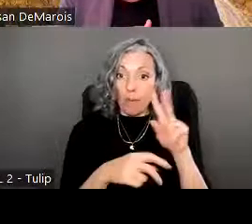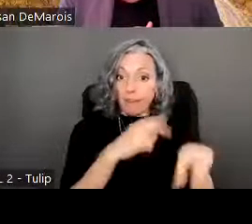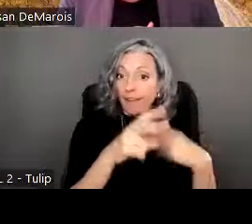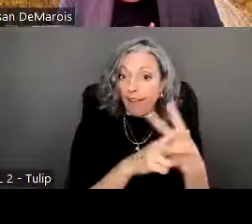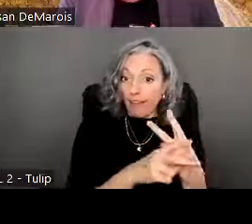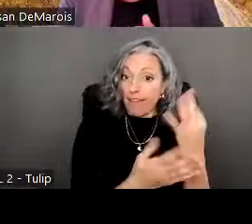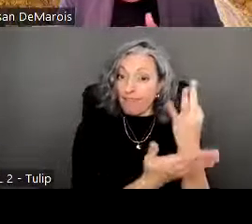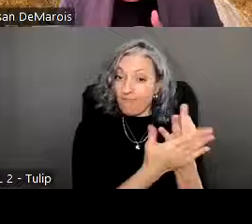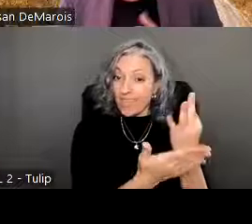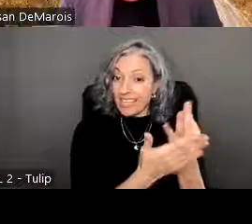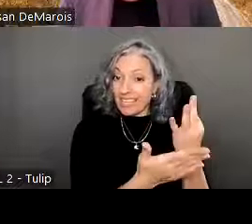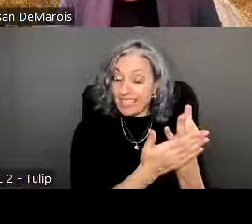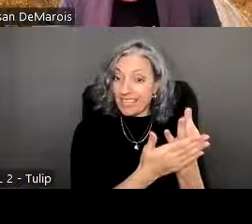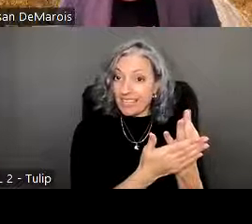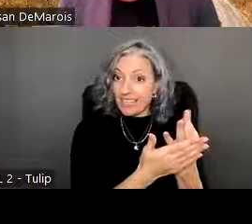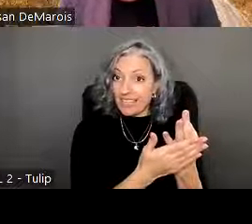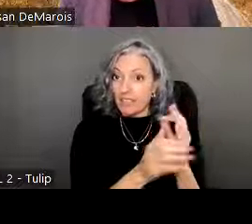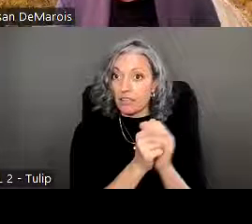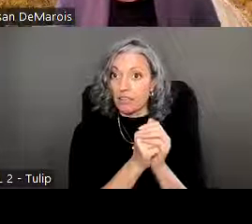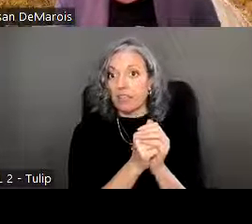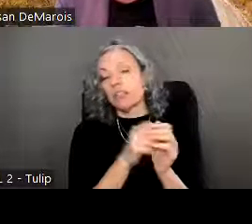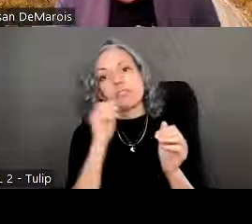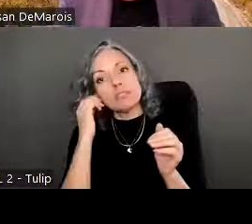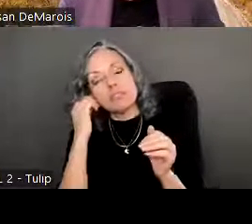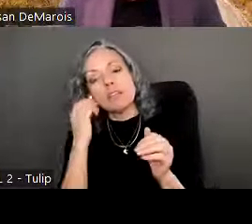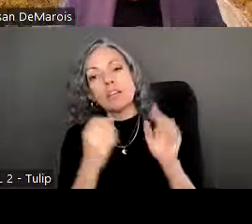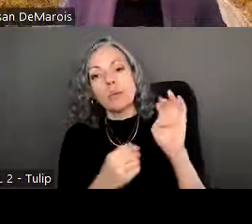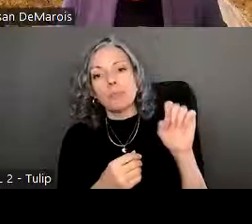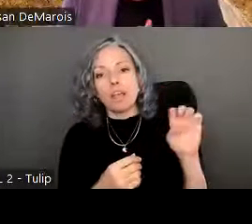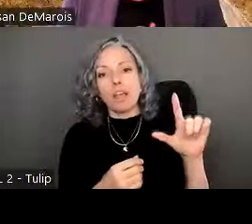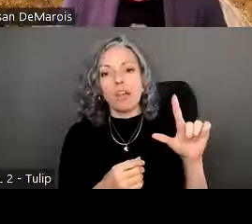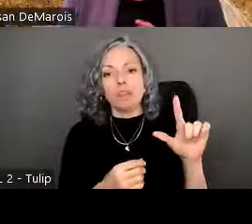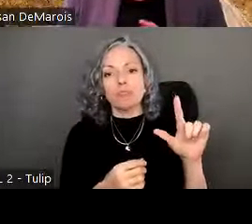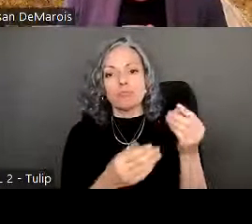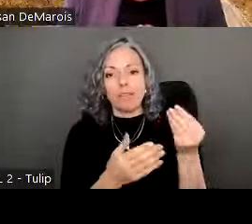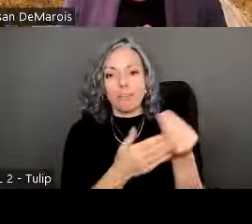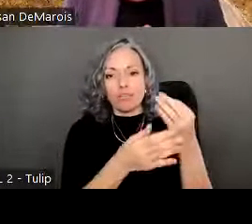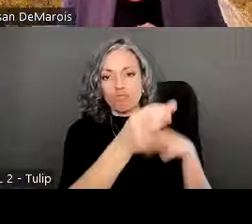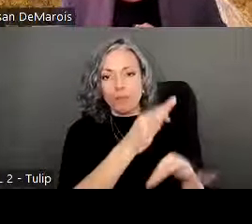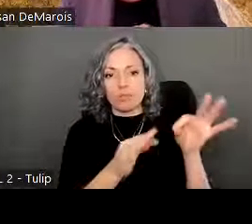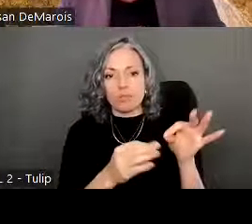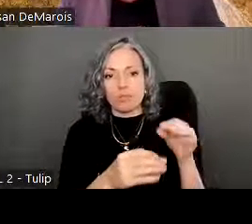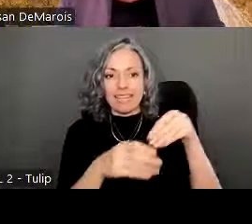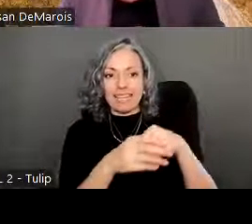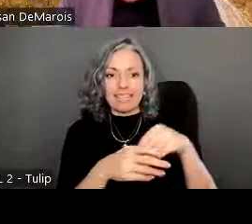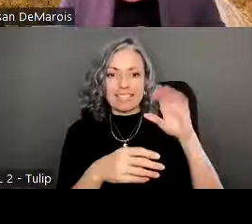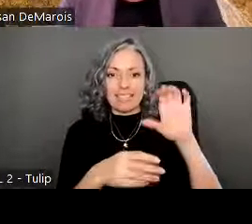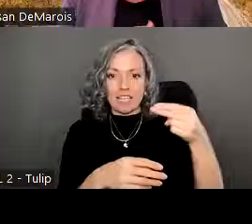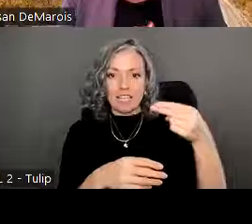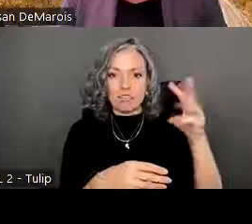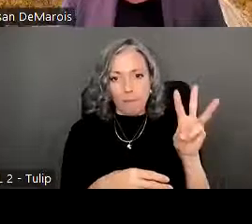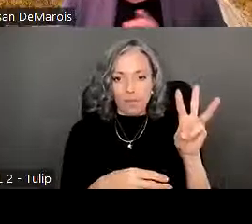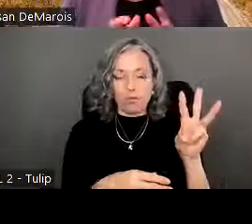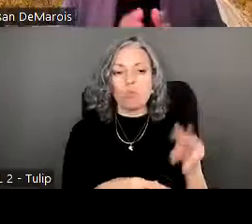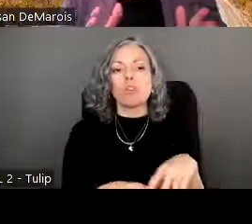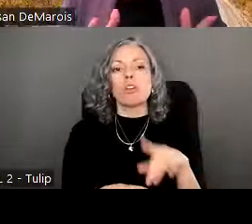funded, eligible for Medi-Cal reimbursement. And within the CHWs, community health workers, there's quite a